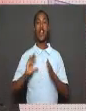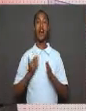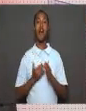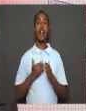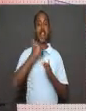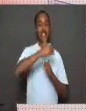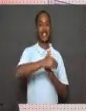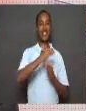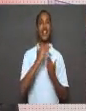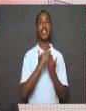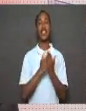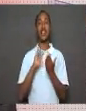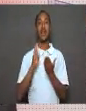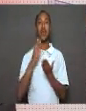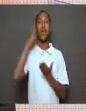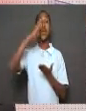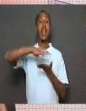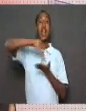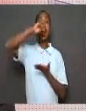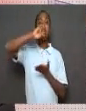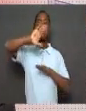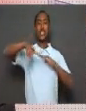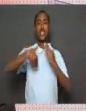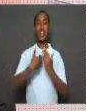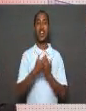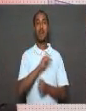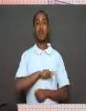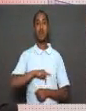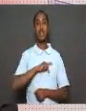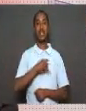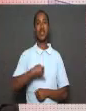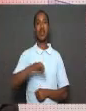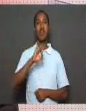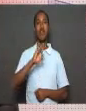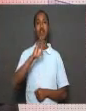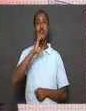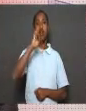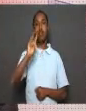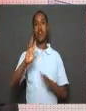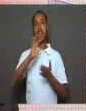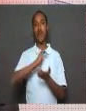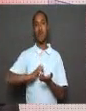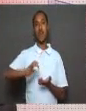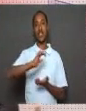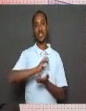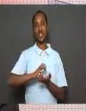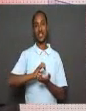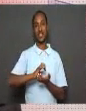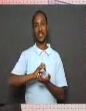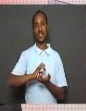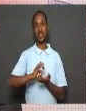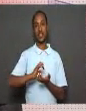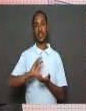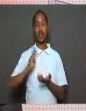lesson, we will learn about the general properties of covalent compounds. We